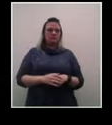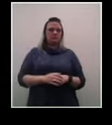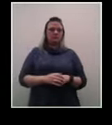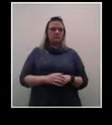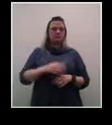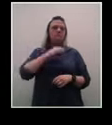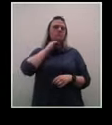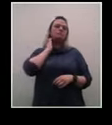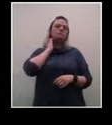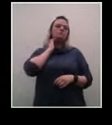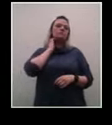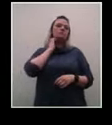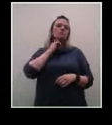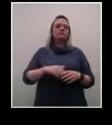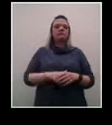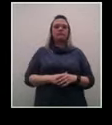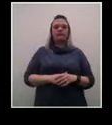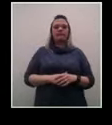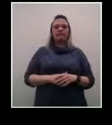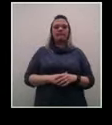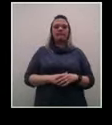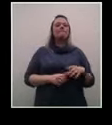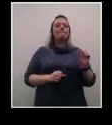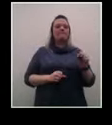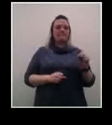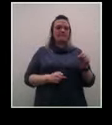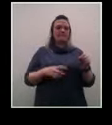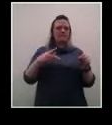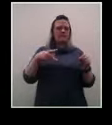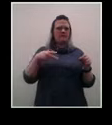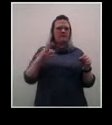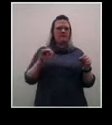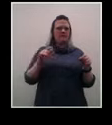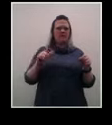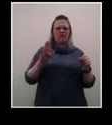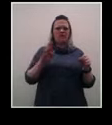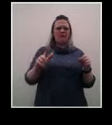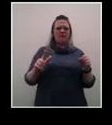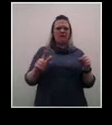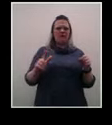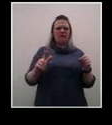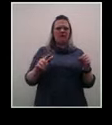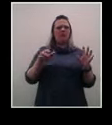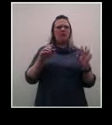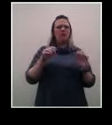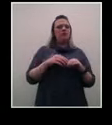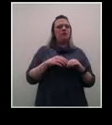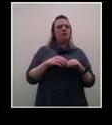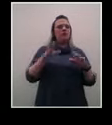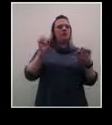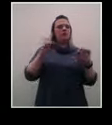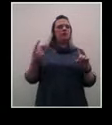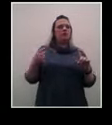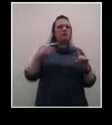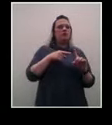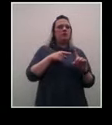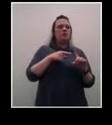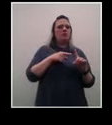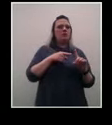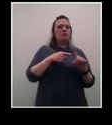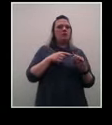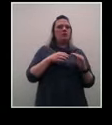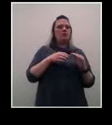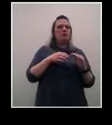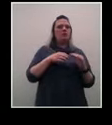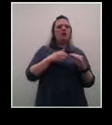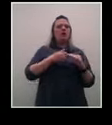Phil, are you still on? I am. I'm still here. Yeah, can I just revisit the issue of underreporting for